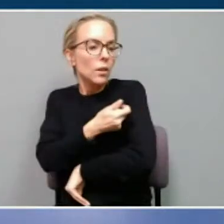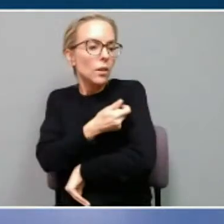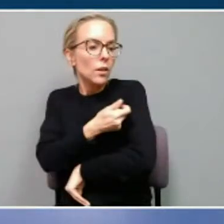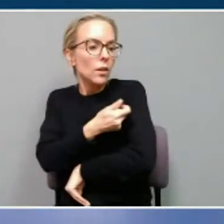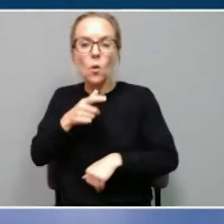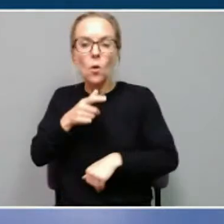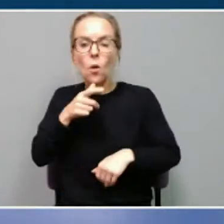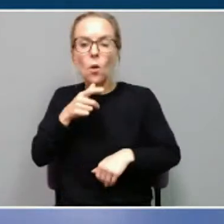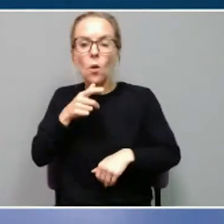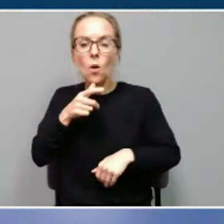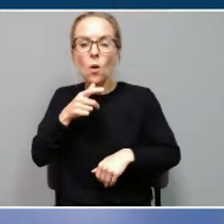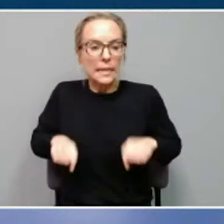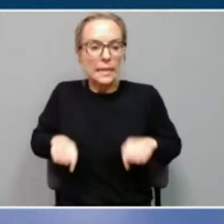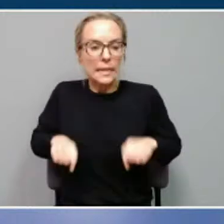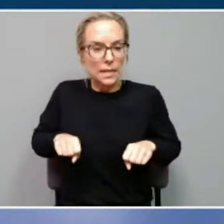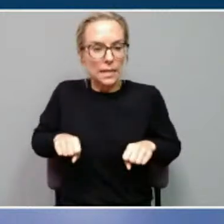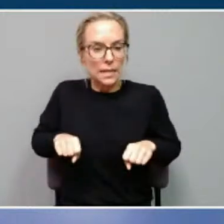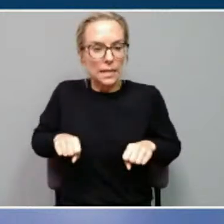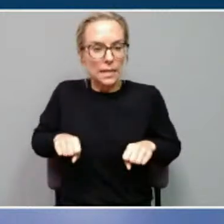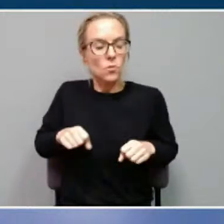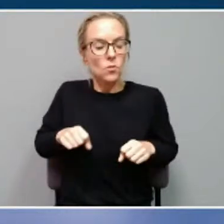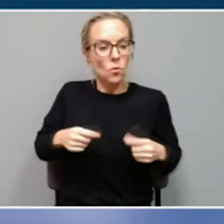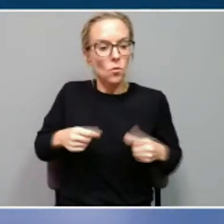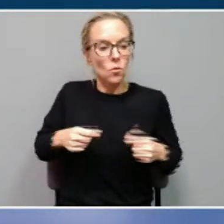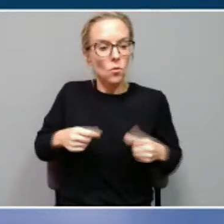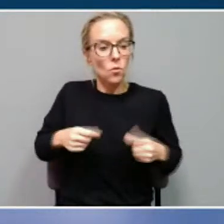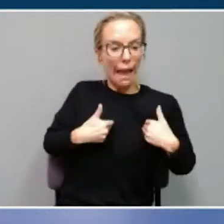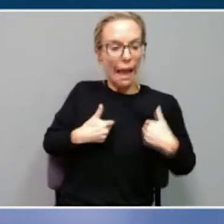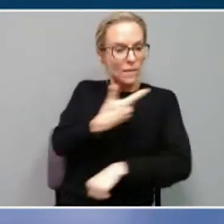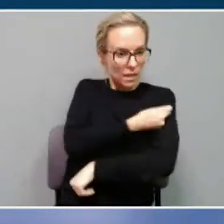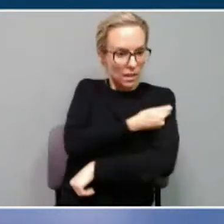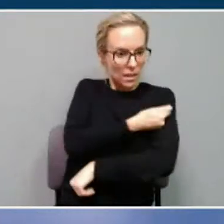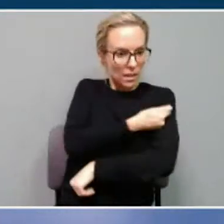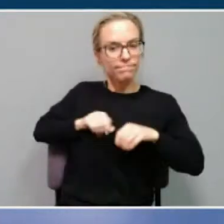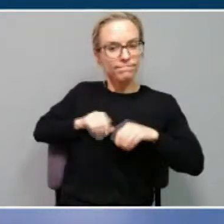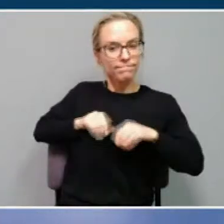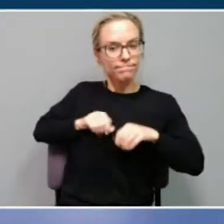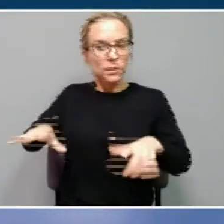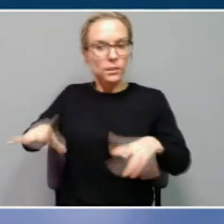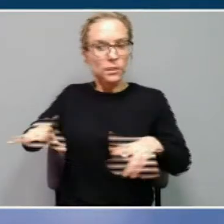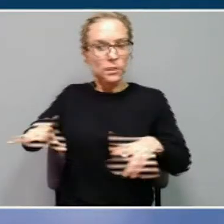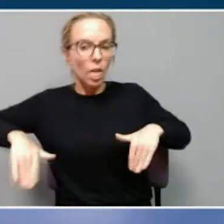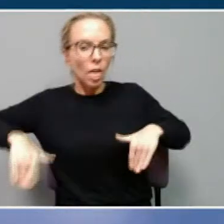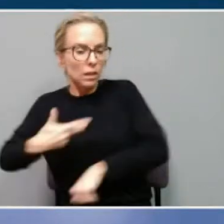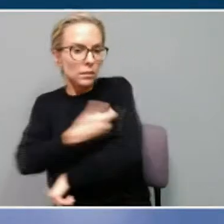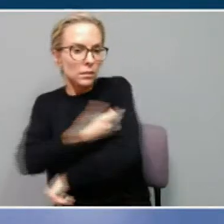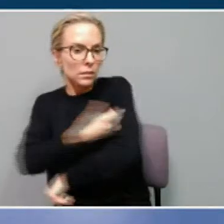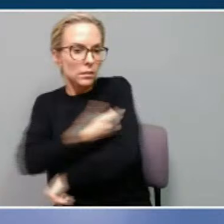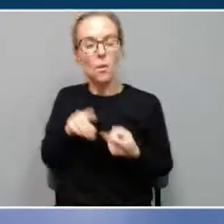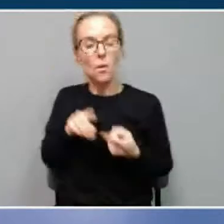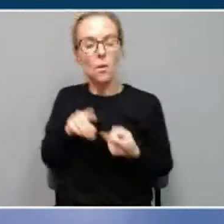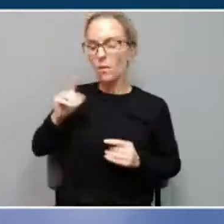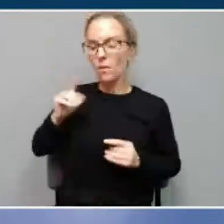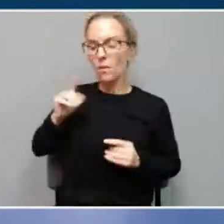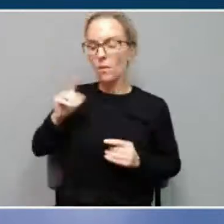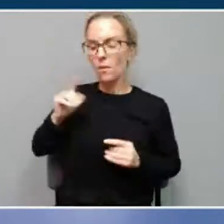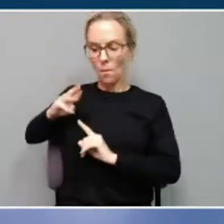infection of vaccinated individuals. But just look at this, 90% of all our cases from March 1st,